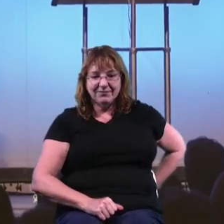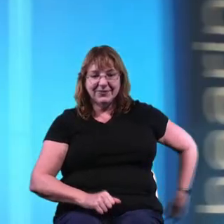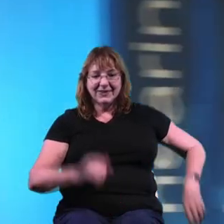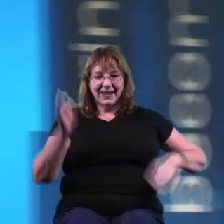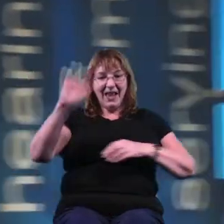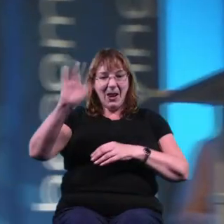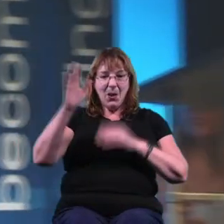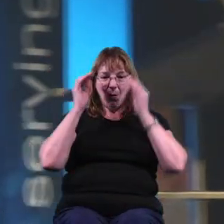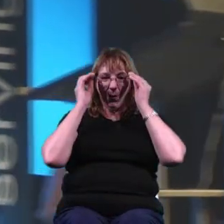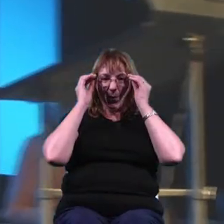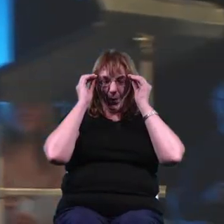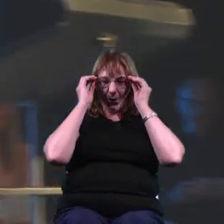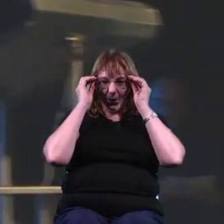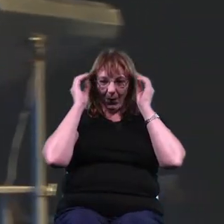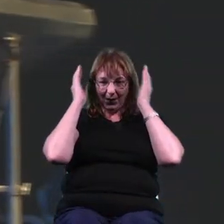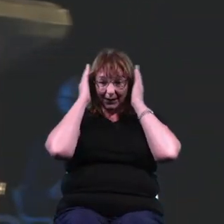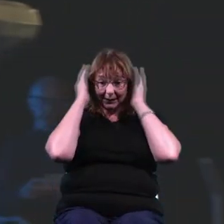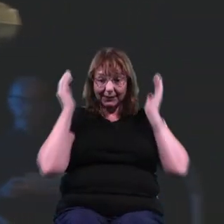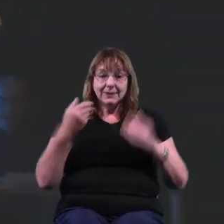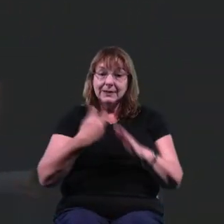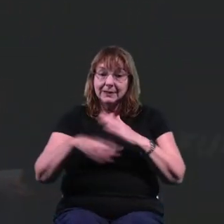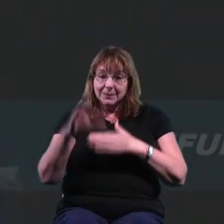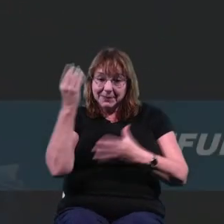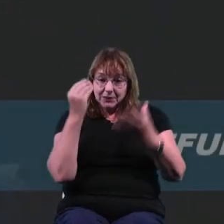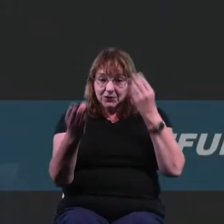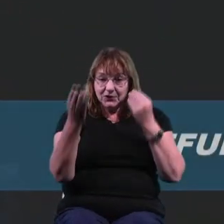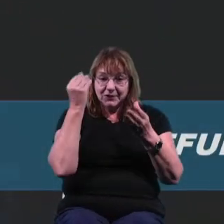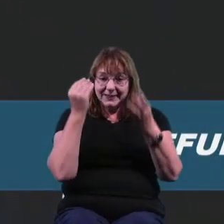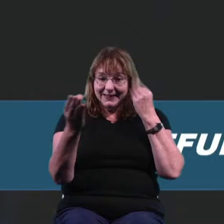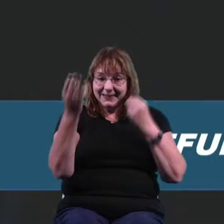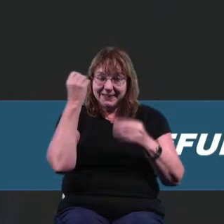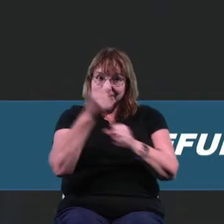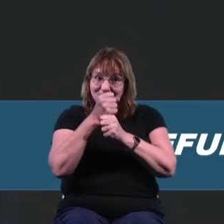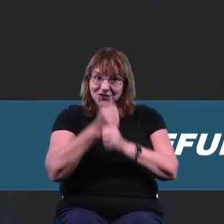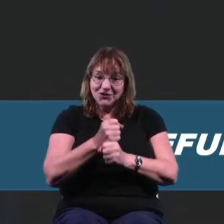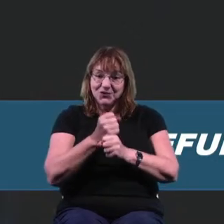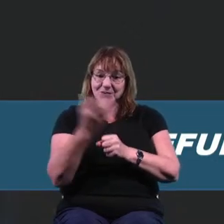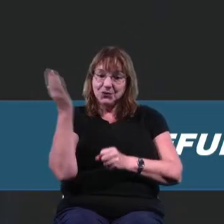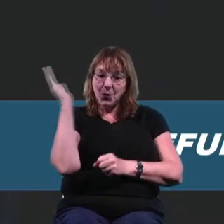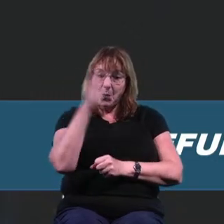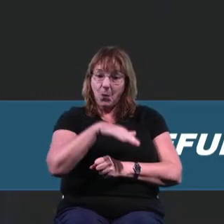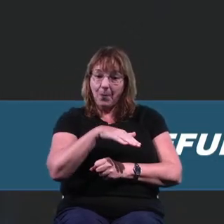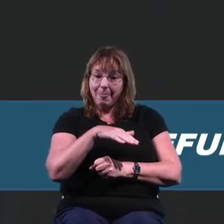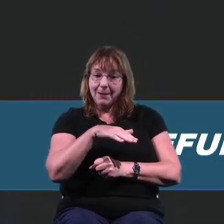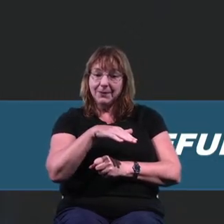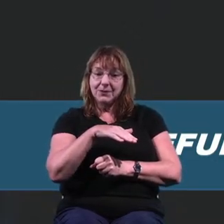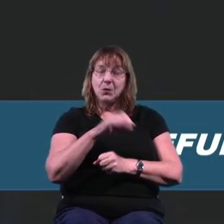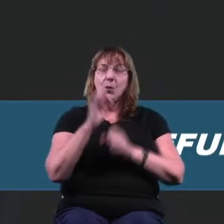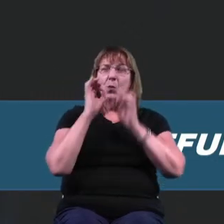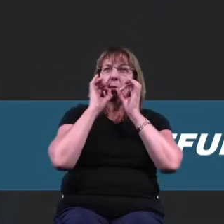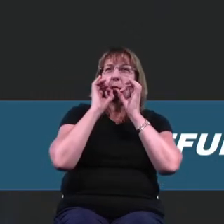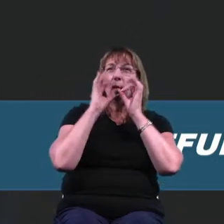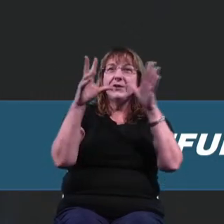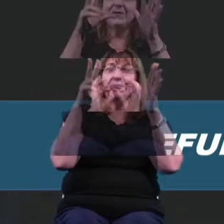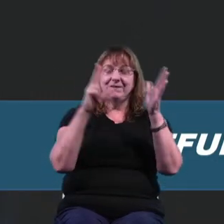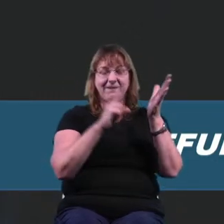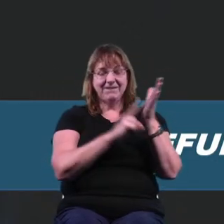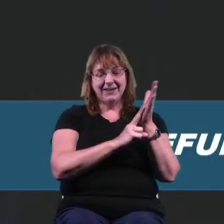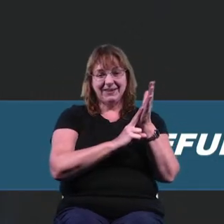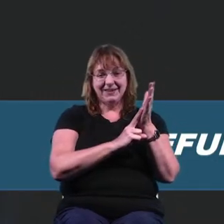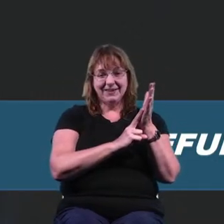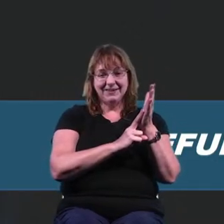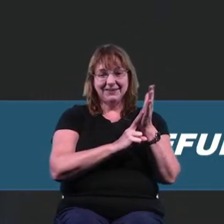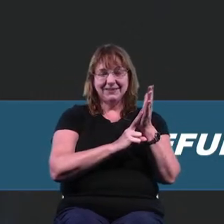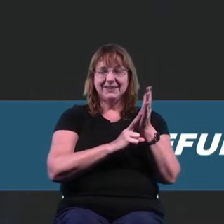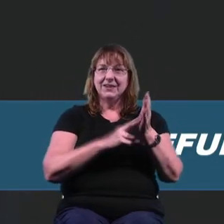Hi, folks. We've been learning in our church at home about a wonderful verse from the Bible. Behold, what manner of